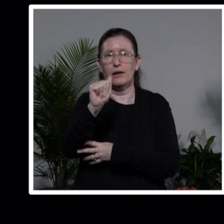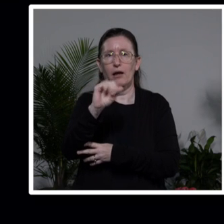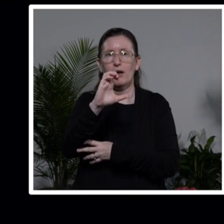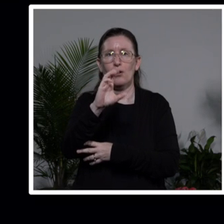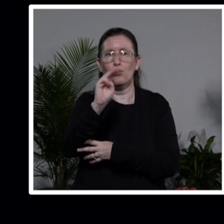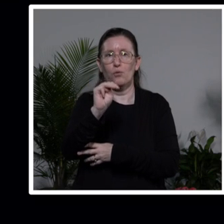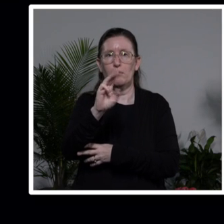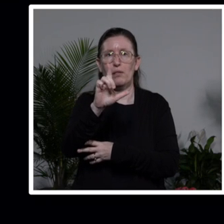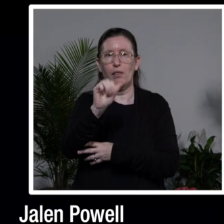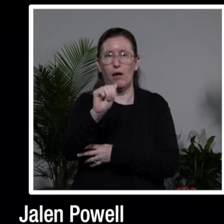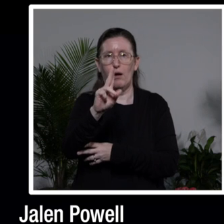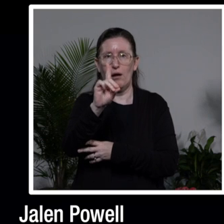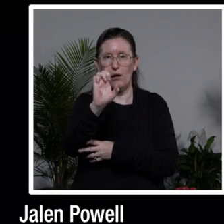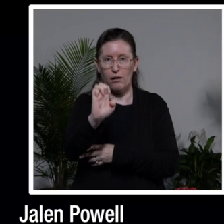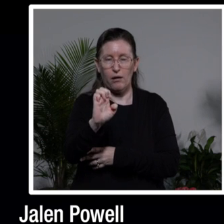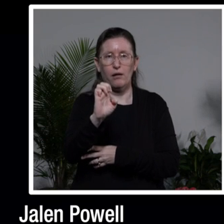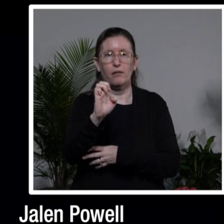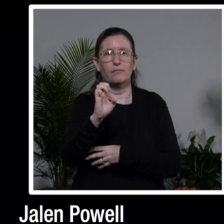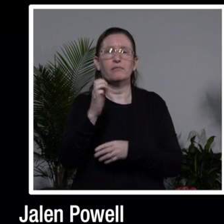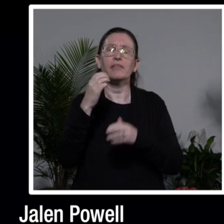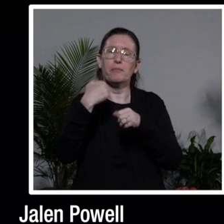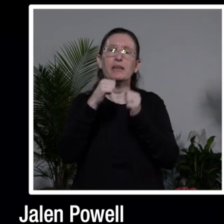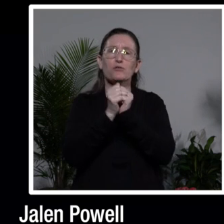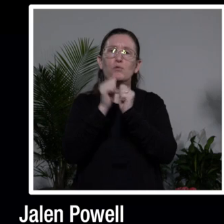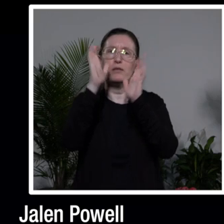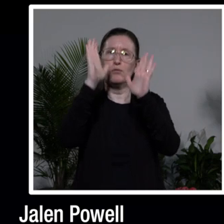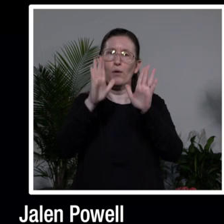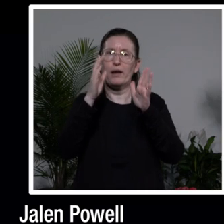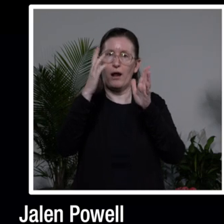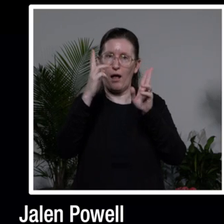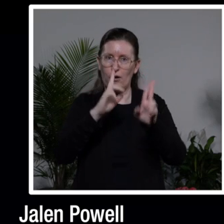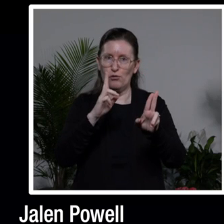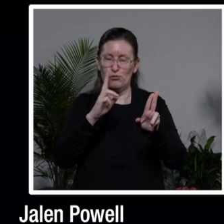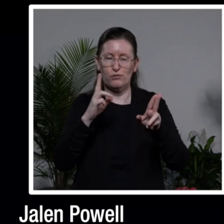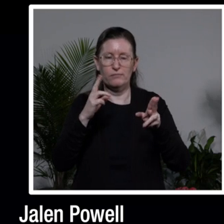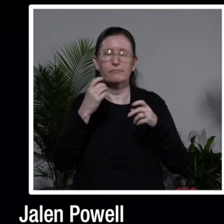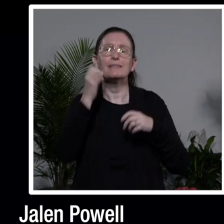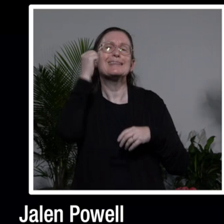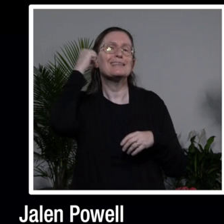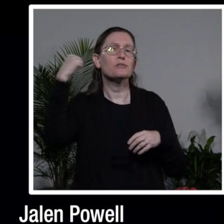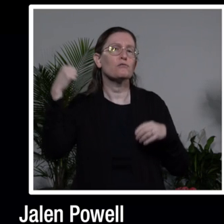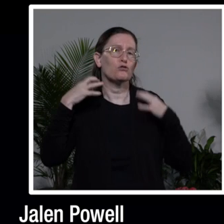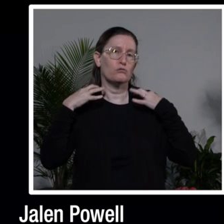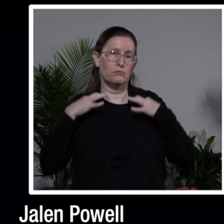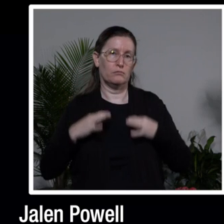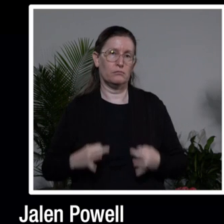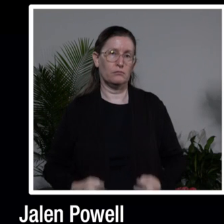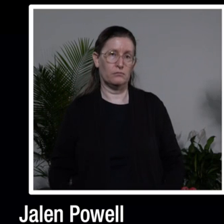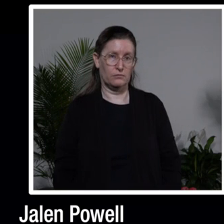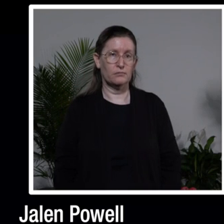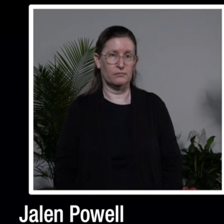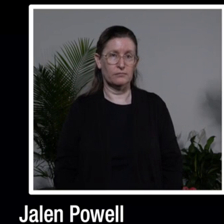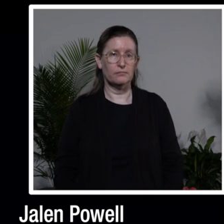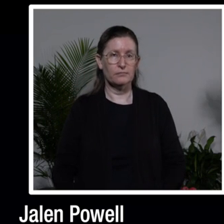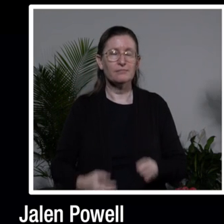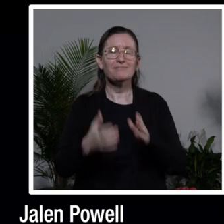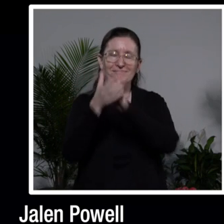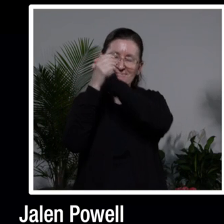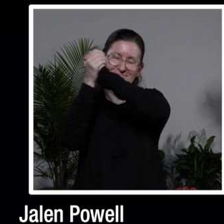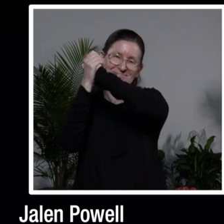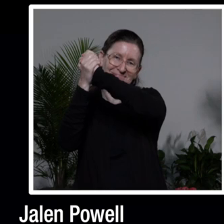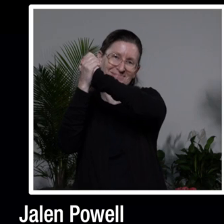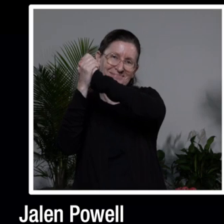laude graduates or graduates with great honor. These students are wearing a silver colored honor cord to symbolize these